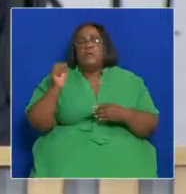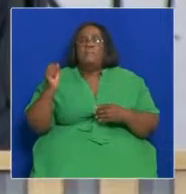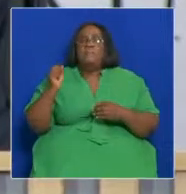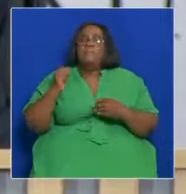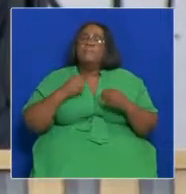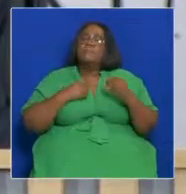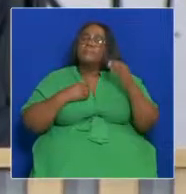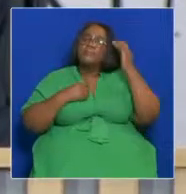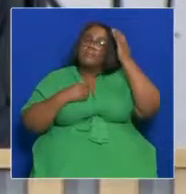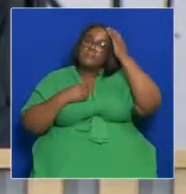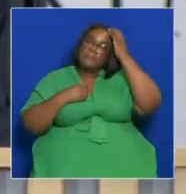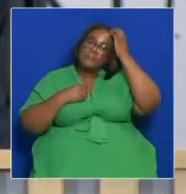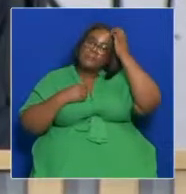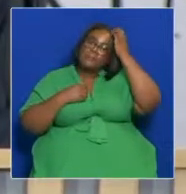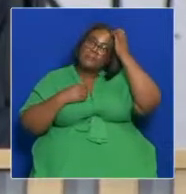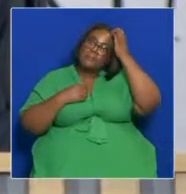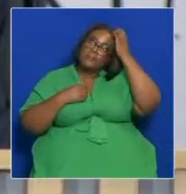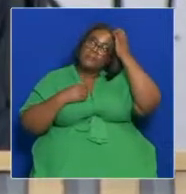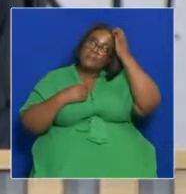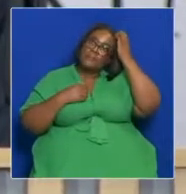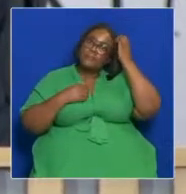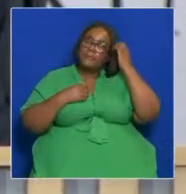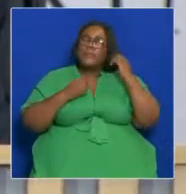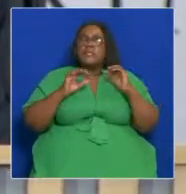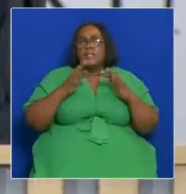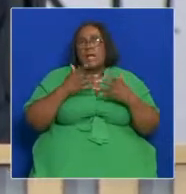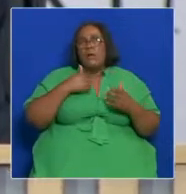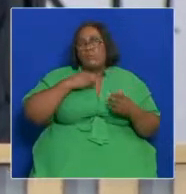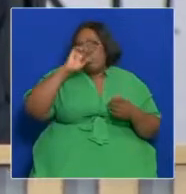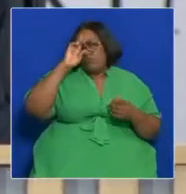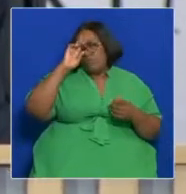That's Okay. how I recall it.